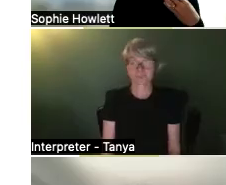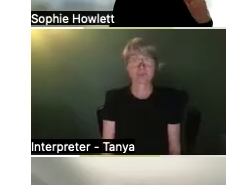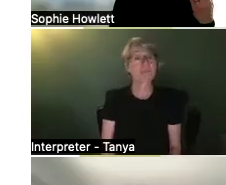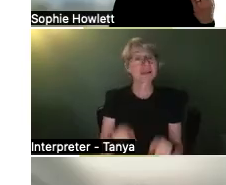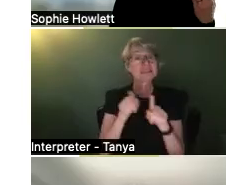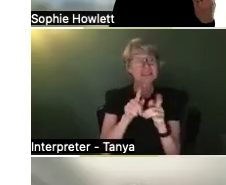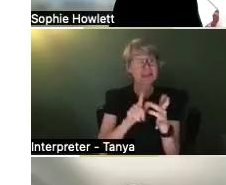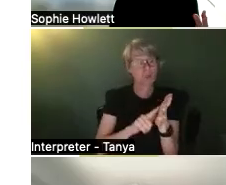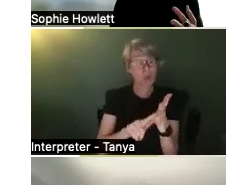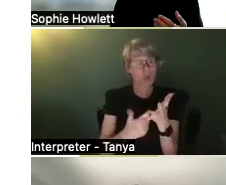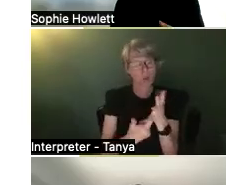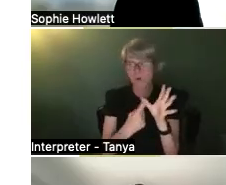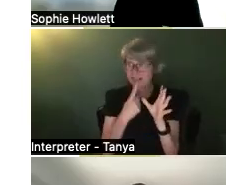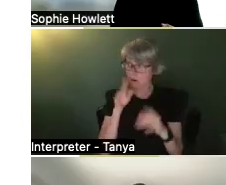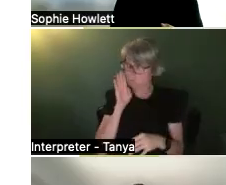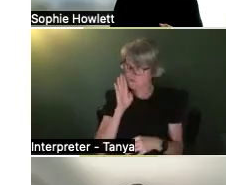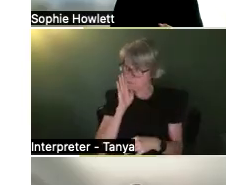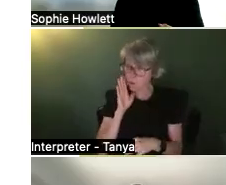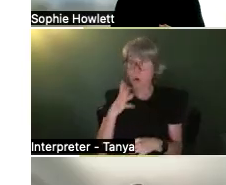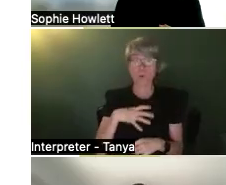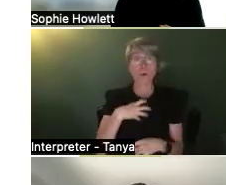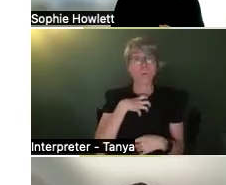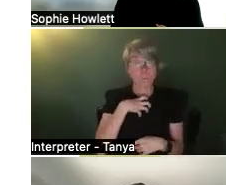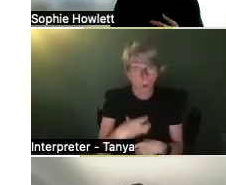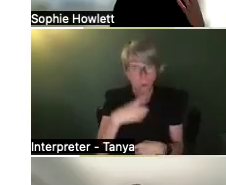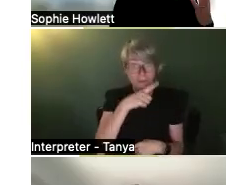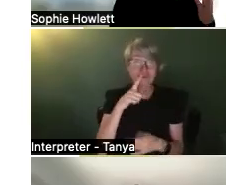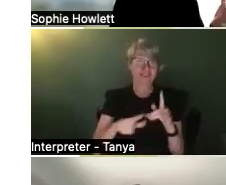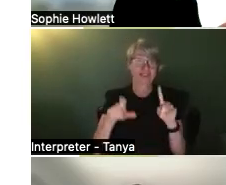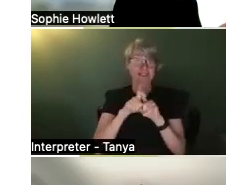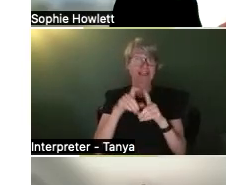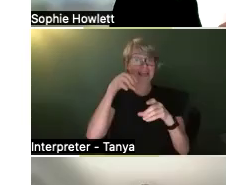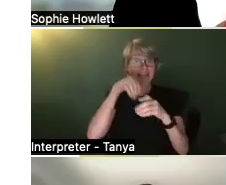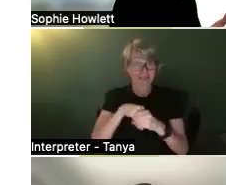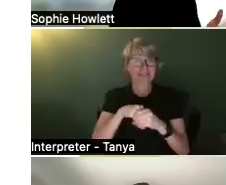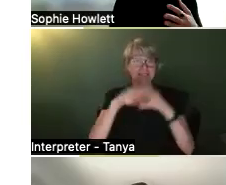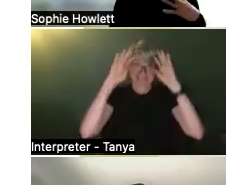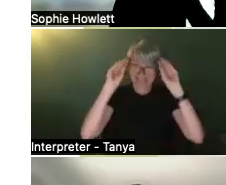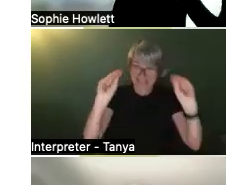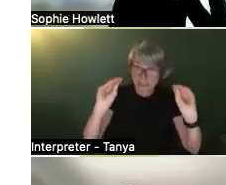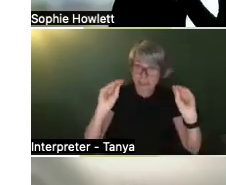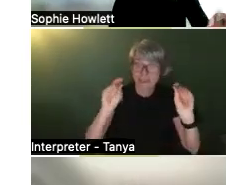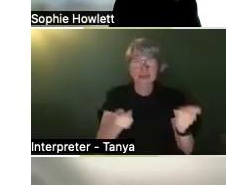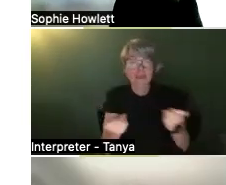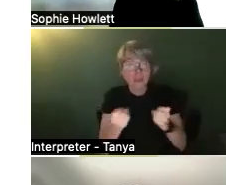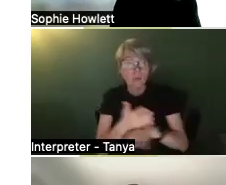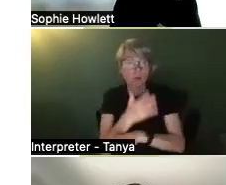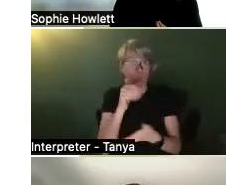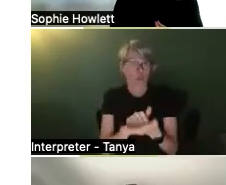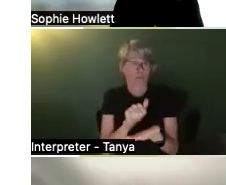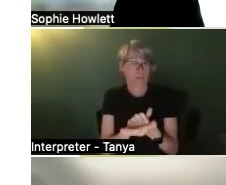point that we want to see more people with intellectual disability in the classrooms and, facilitating workshops, leading